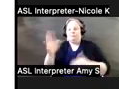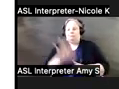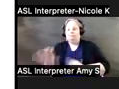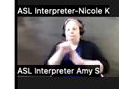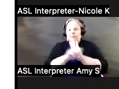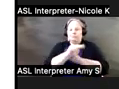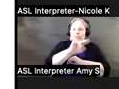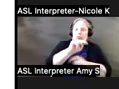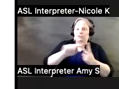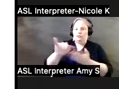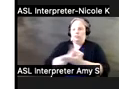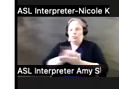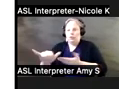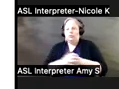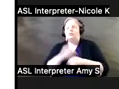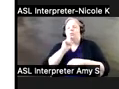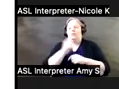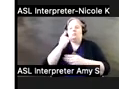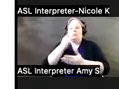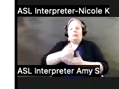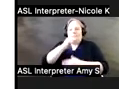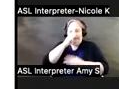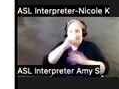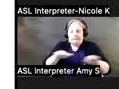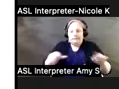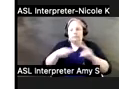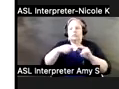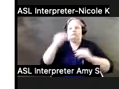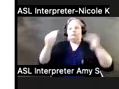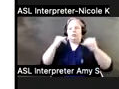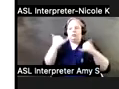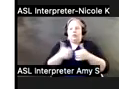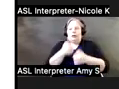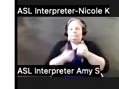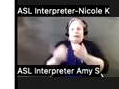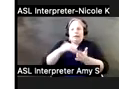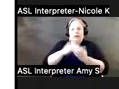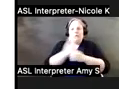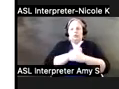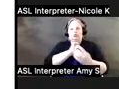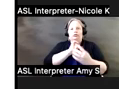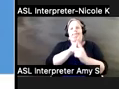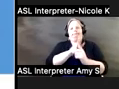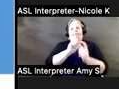and New York and help kids and adults play video games again using adaptive technology.